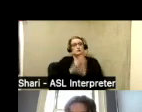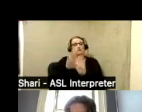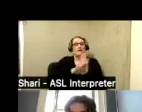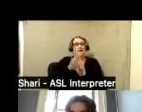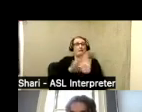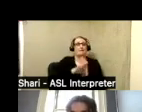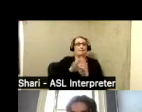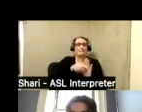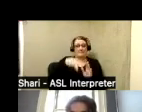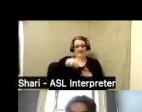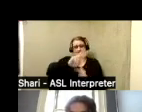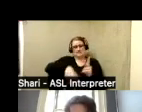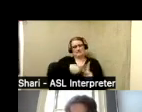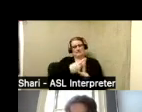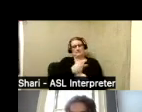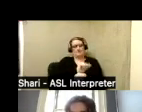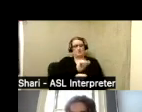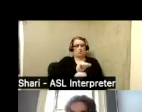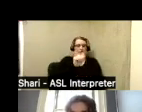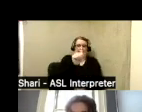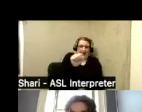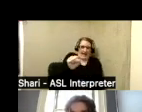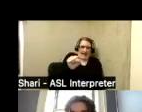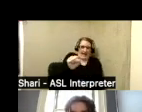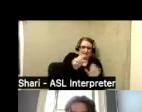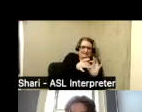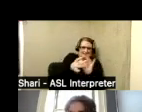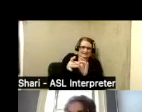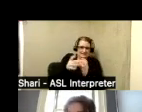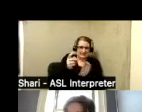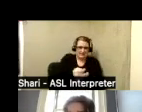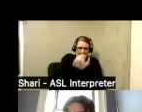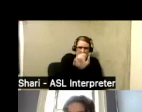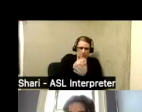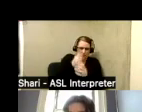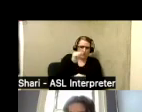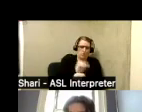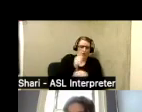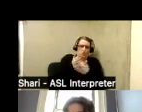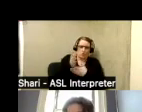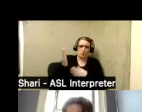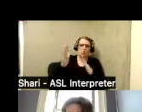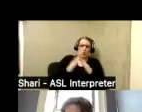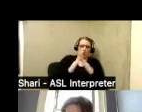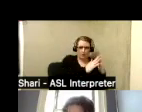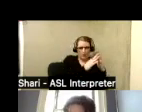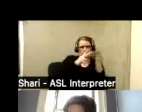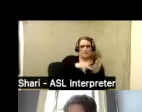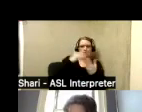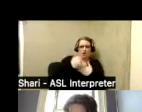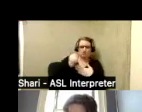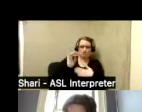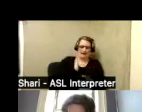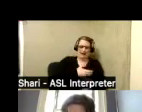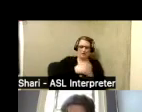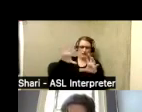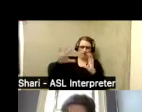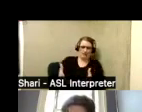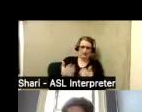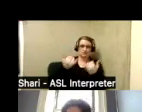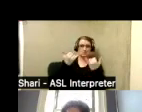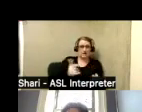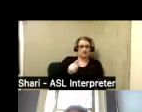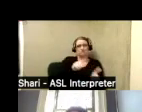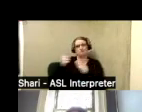of work as therapy, work in community through the projects in our small collective. So now I'll hand it over to Lauren.